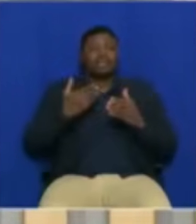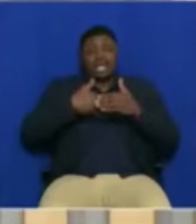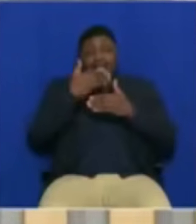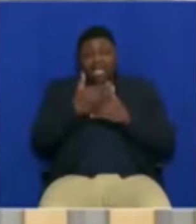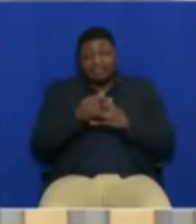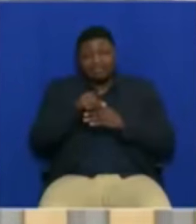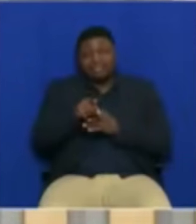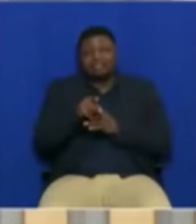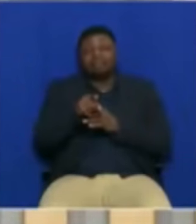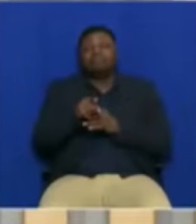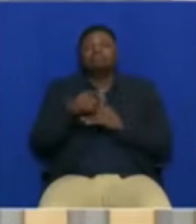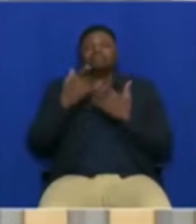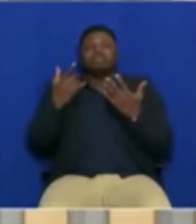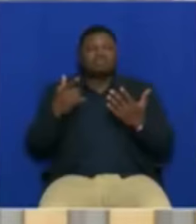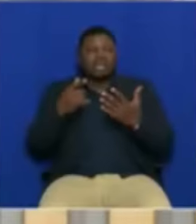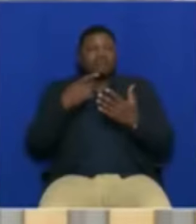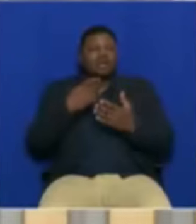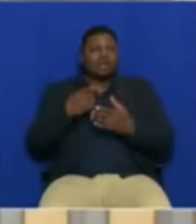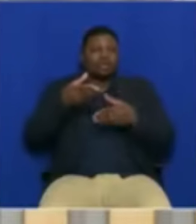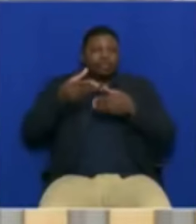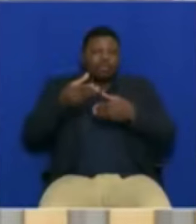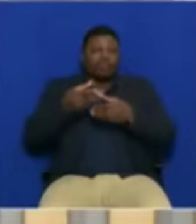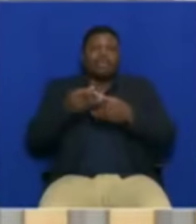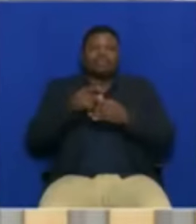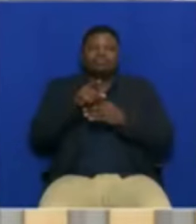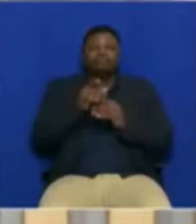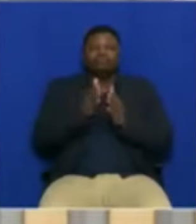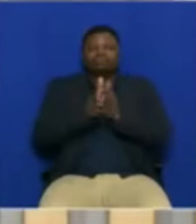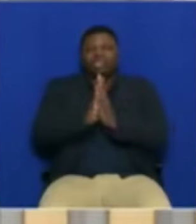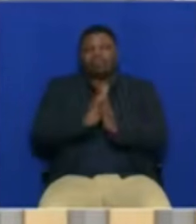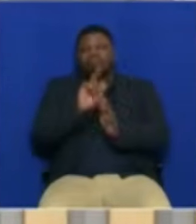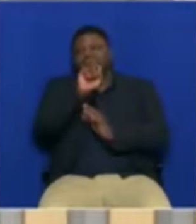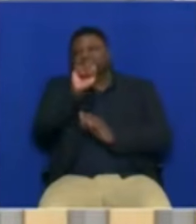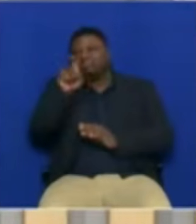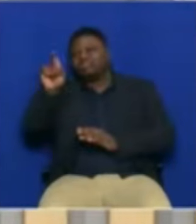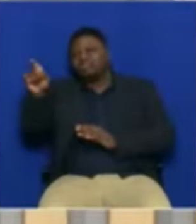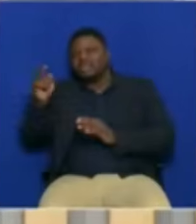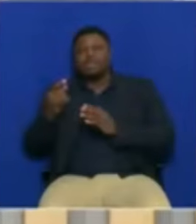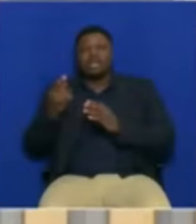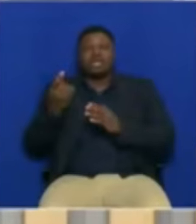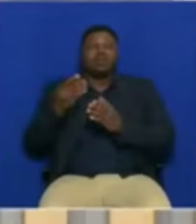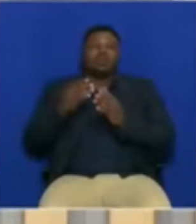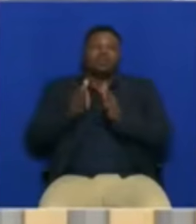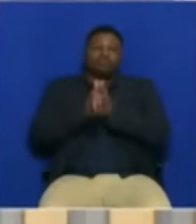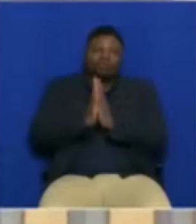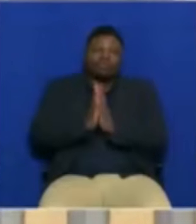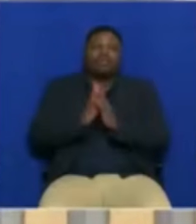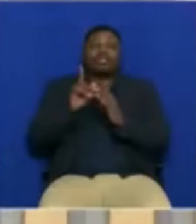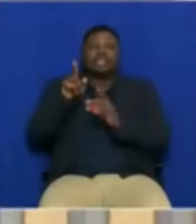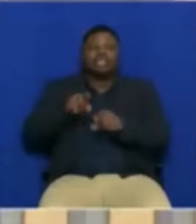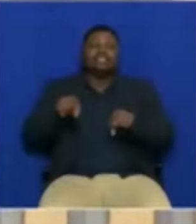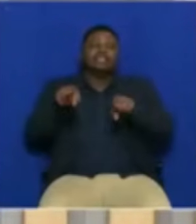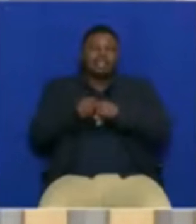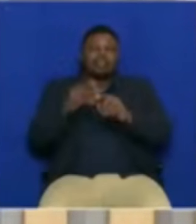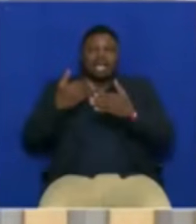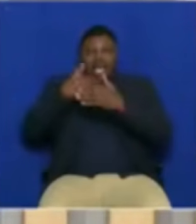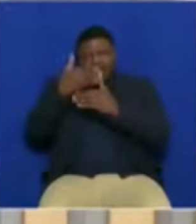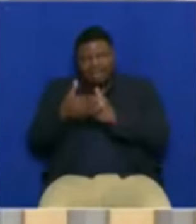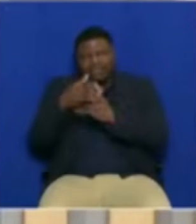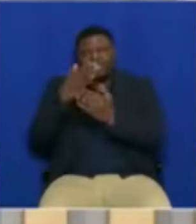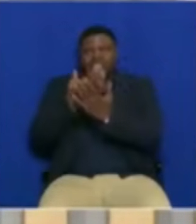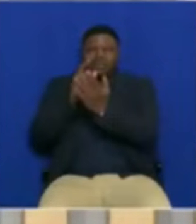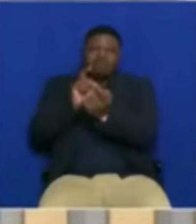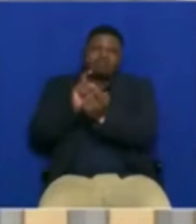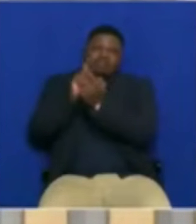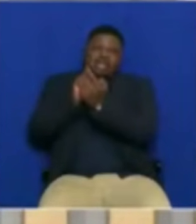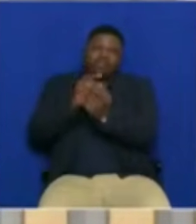witnesses, engaging with the complainant. From that's how it will start.